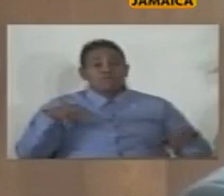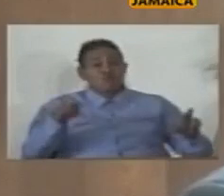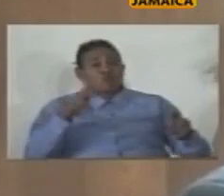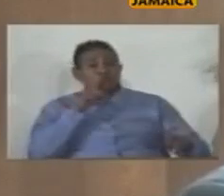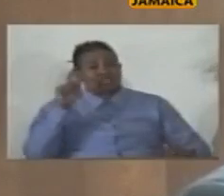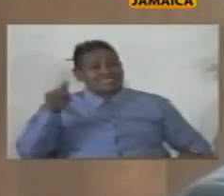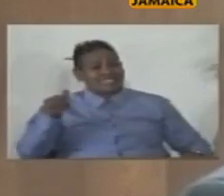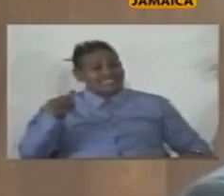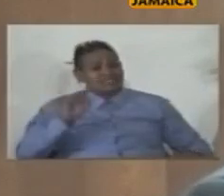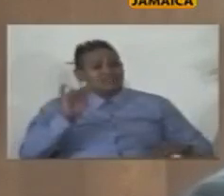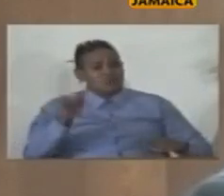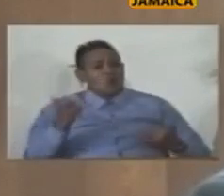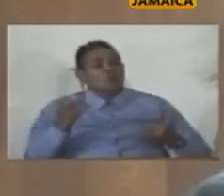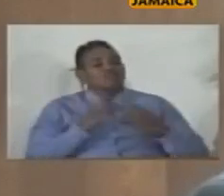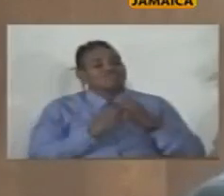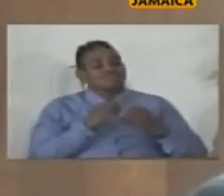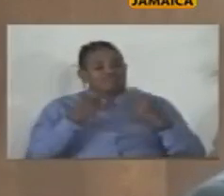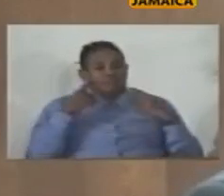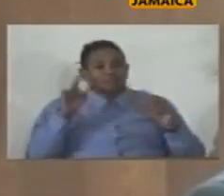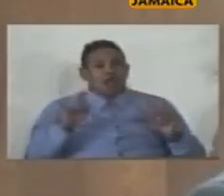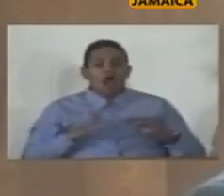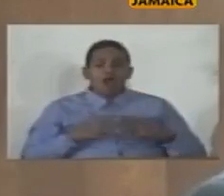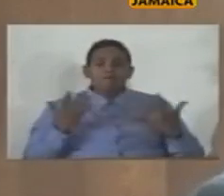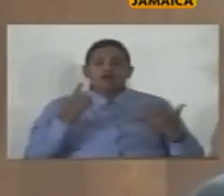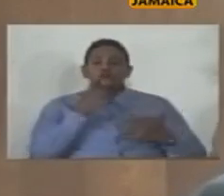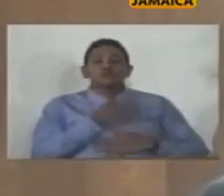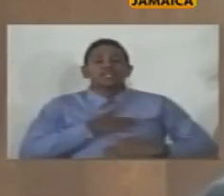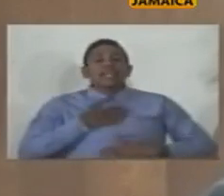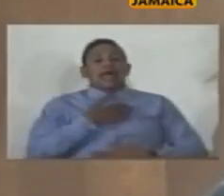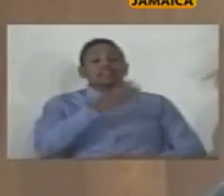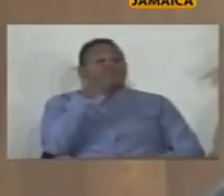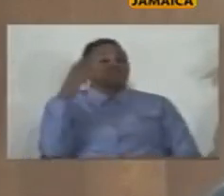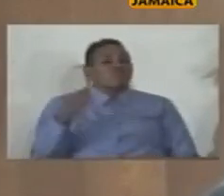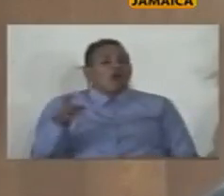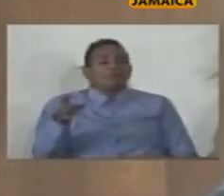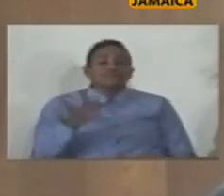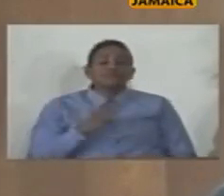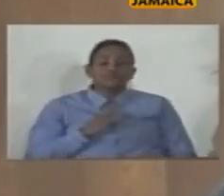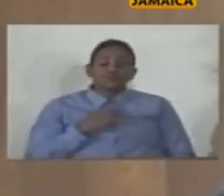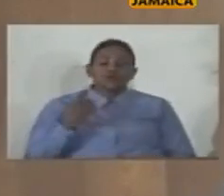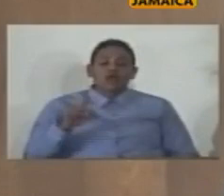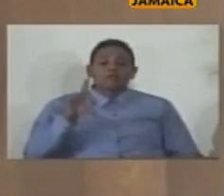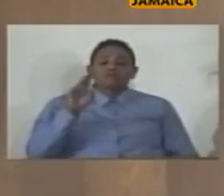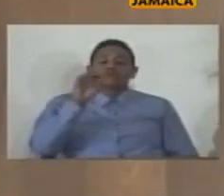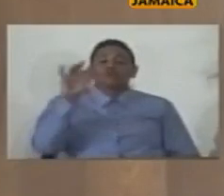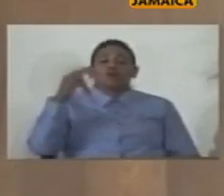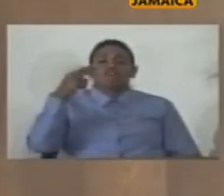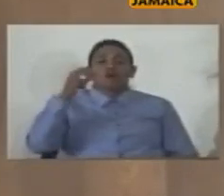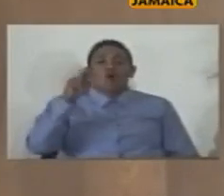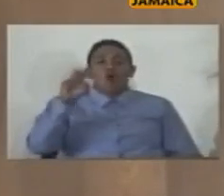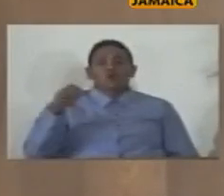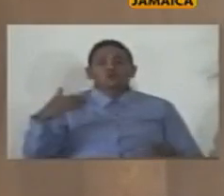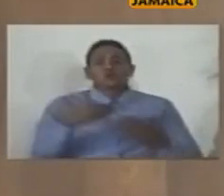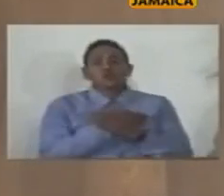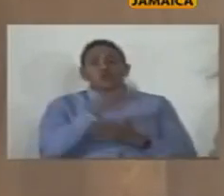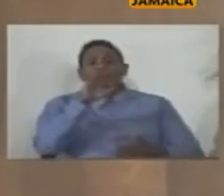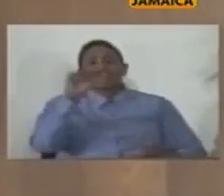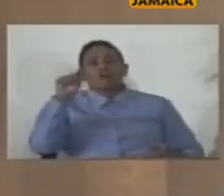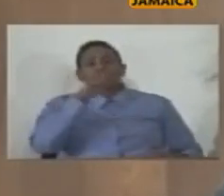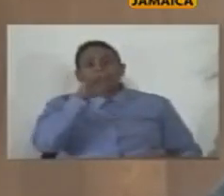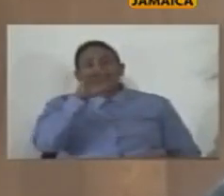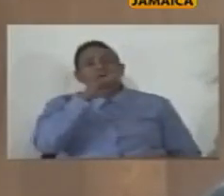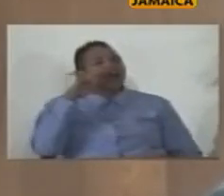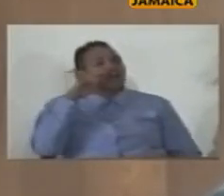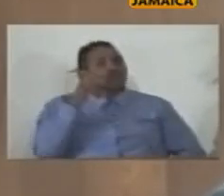needed, are now repaired, much to the delight of the farmers. The Duff House New Forest Agro Park is yet to realize its